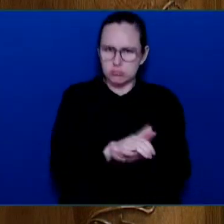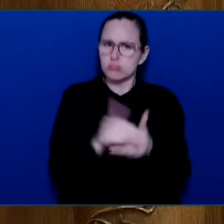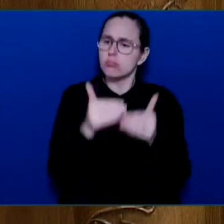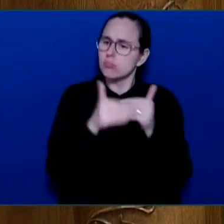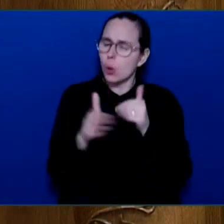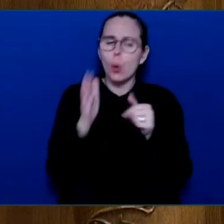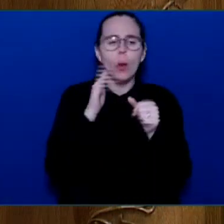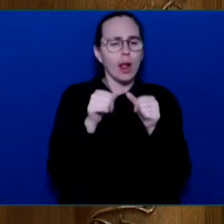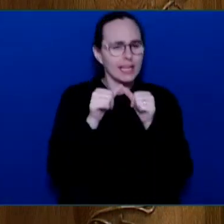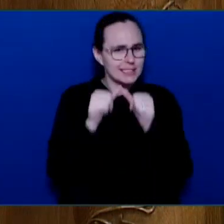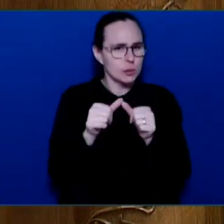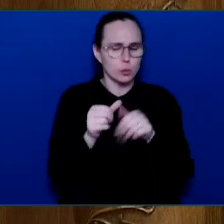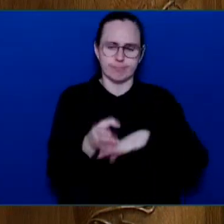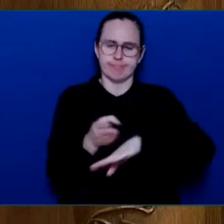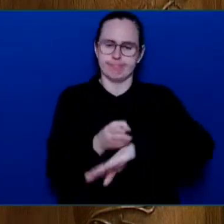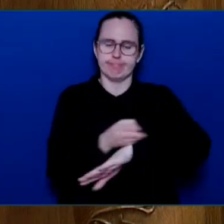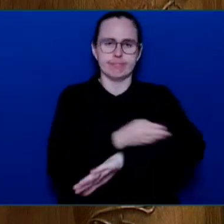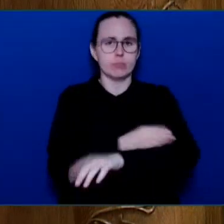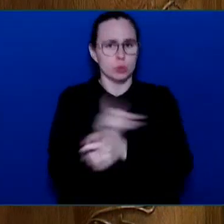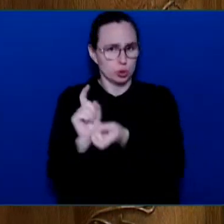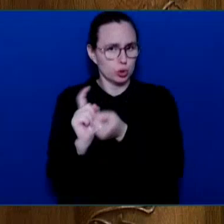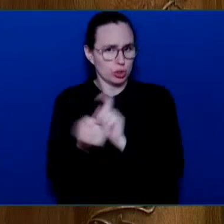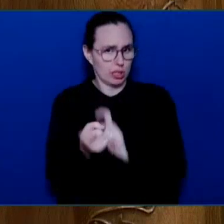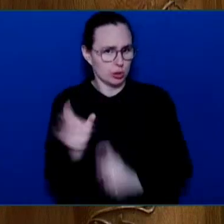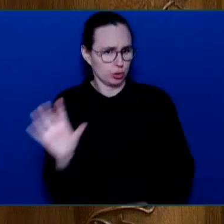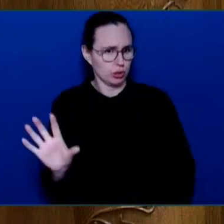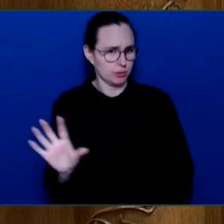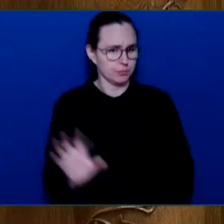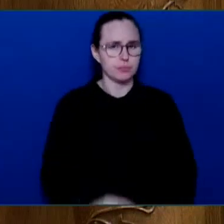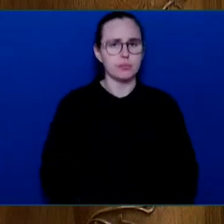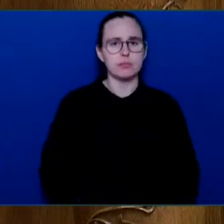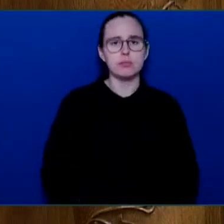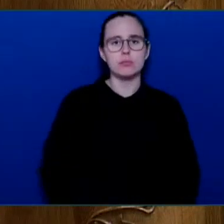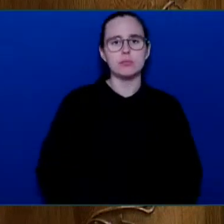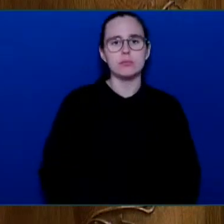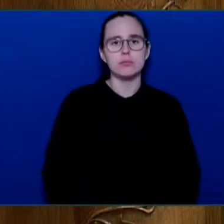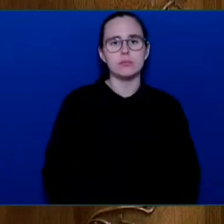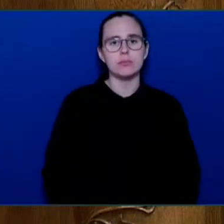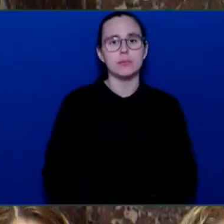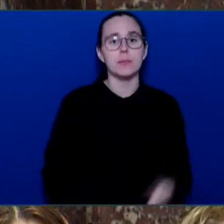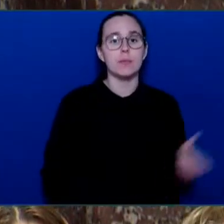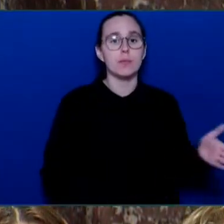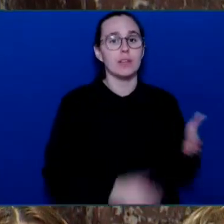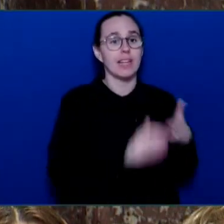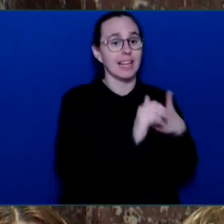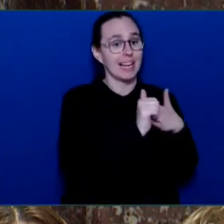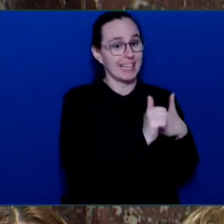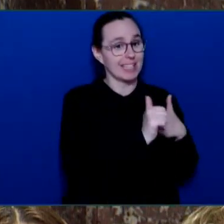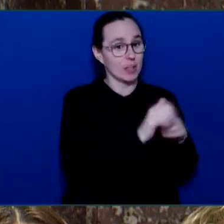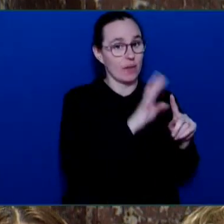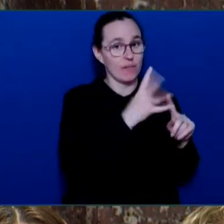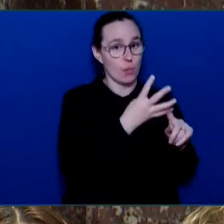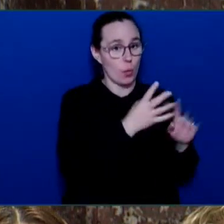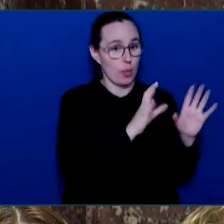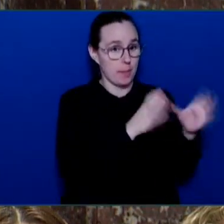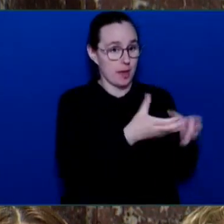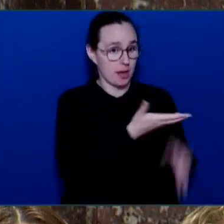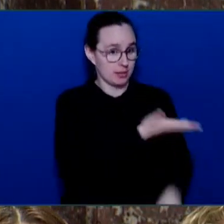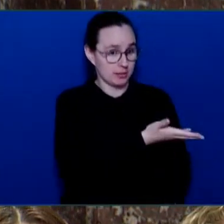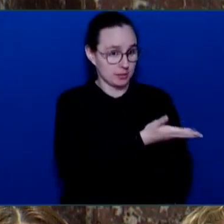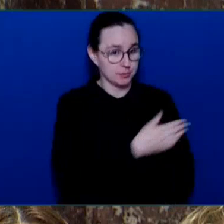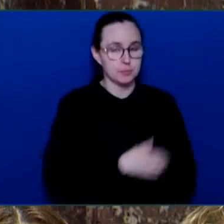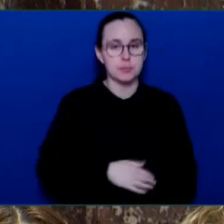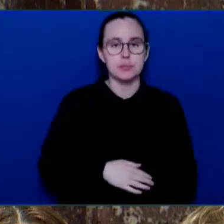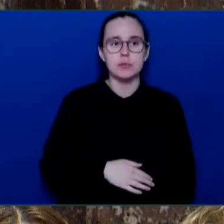Leader of the Fourth Party. Robust. Thank you, Mr. Speaker. Today, the City of